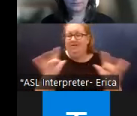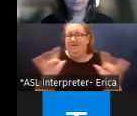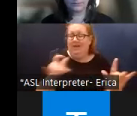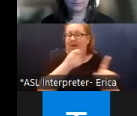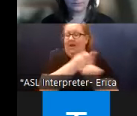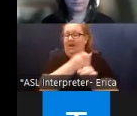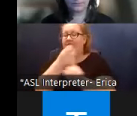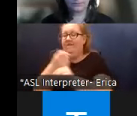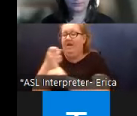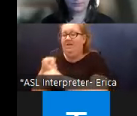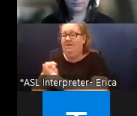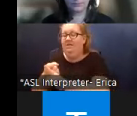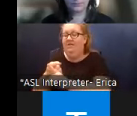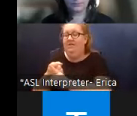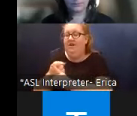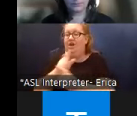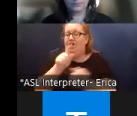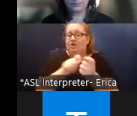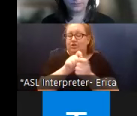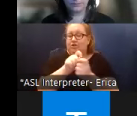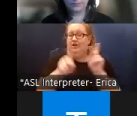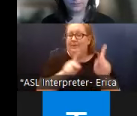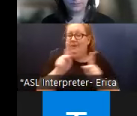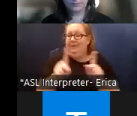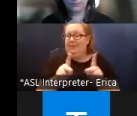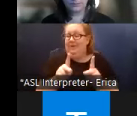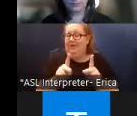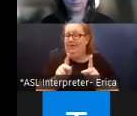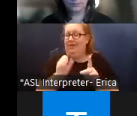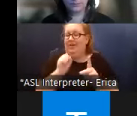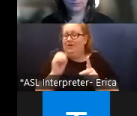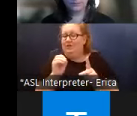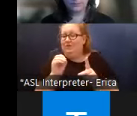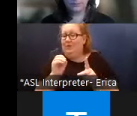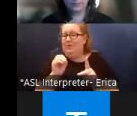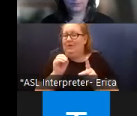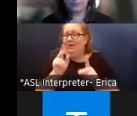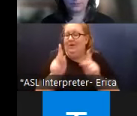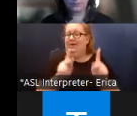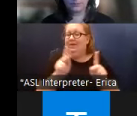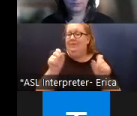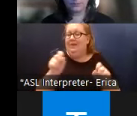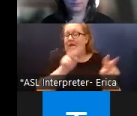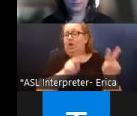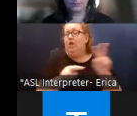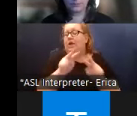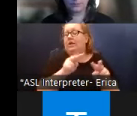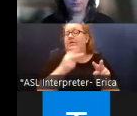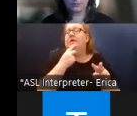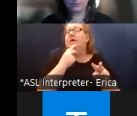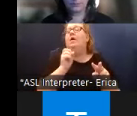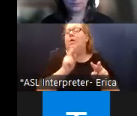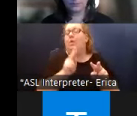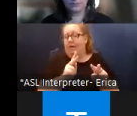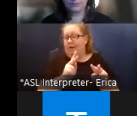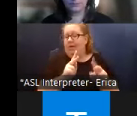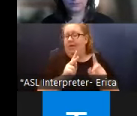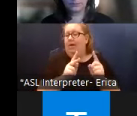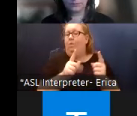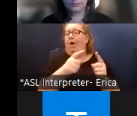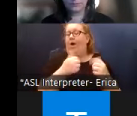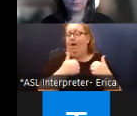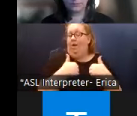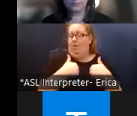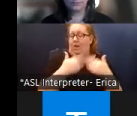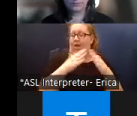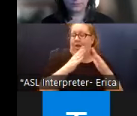affects certain people, that way the people generally can look at it and say, okay, well, I own a house or I